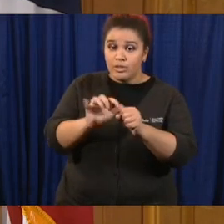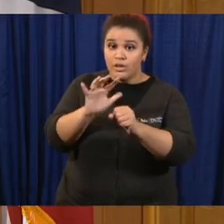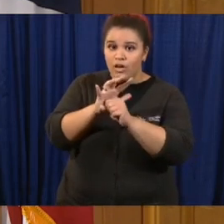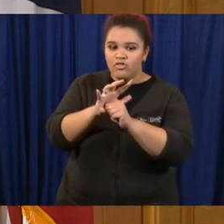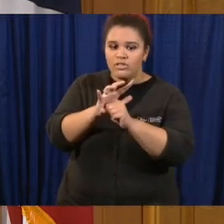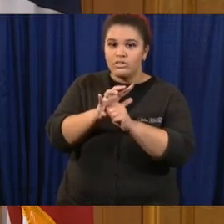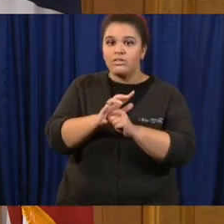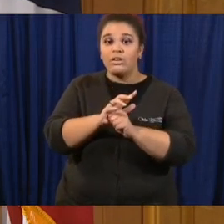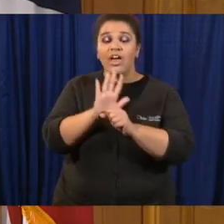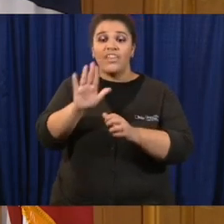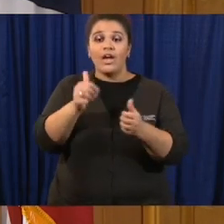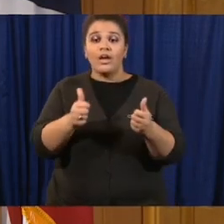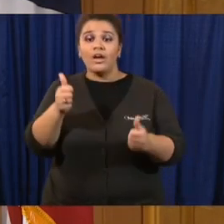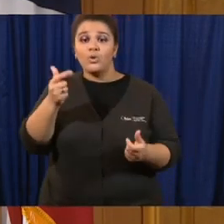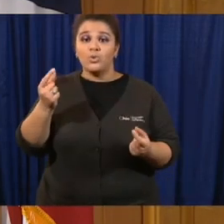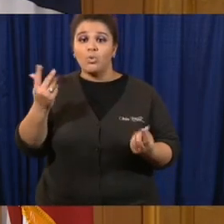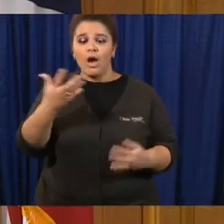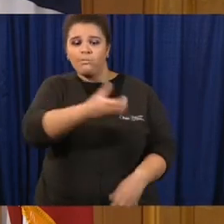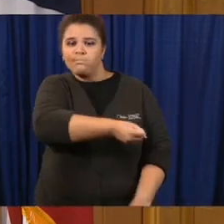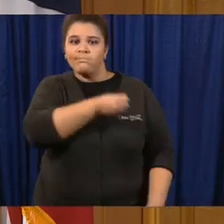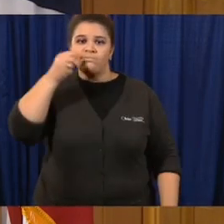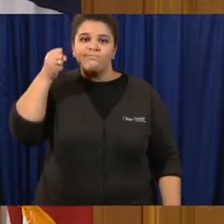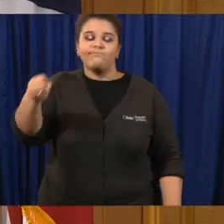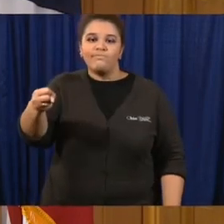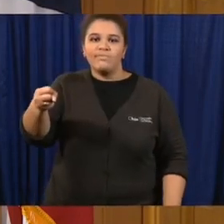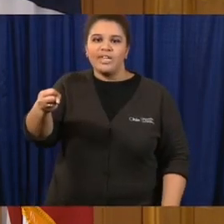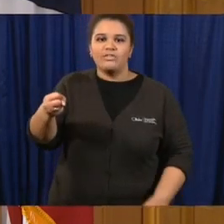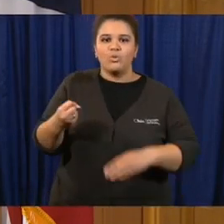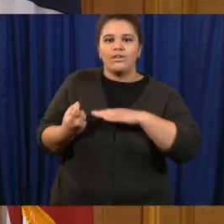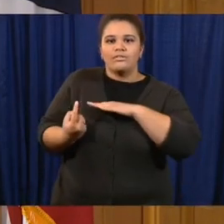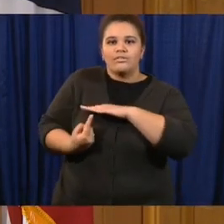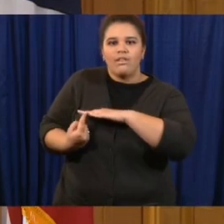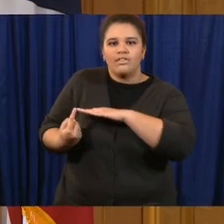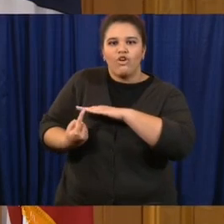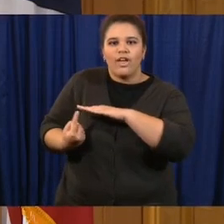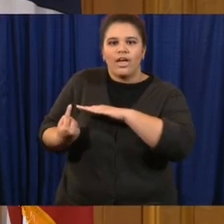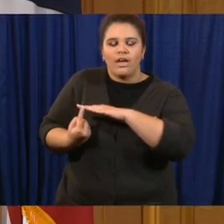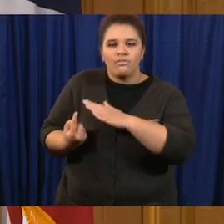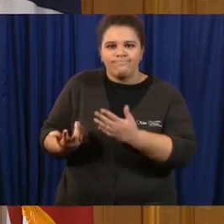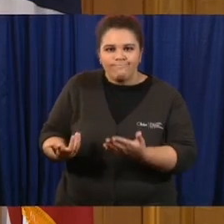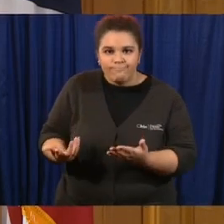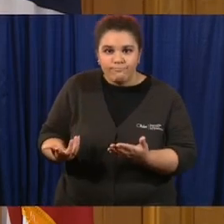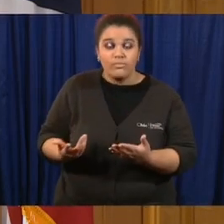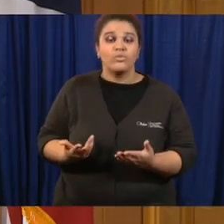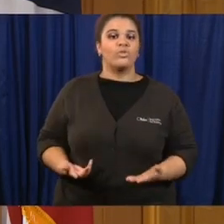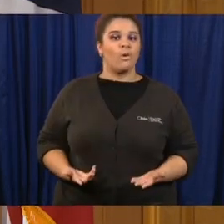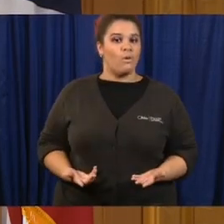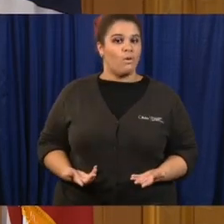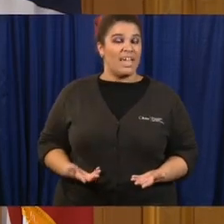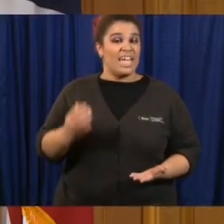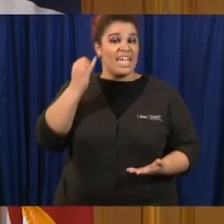that happening? And are you prepared to release significantly more inmates if this becomes a bigger